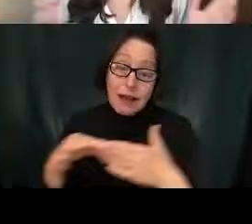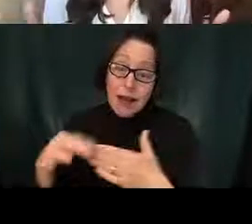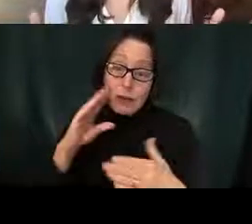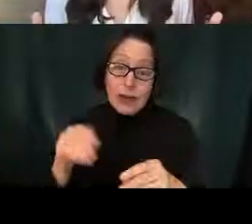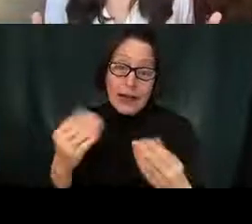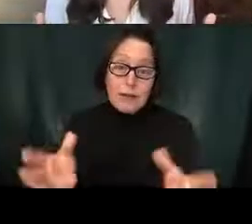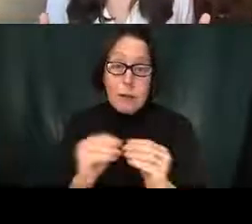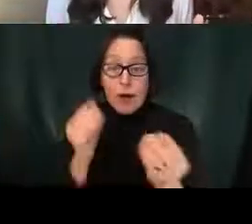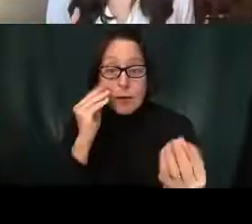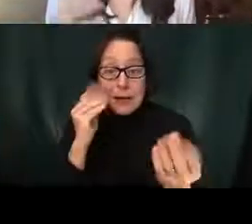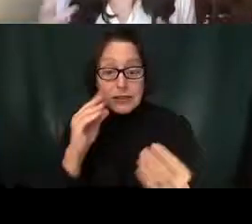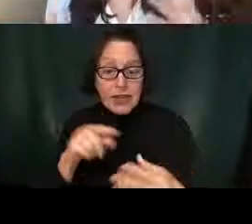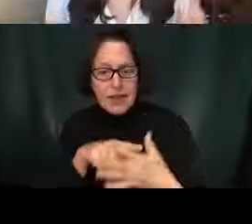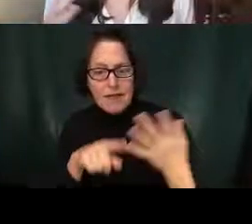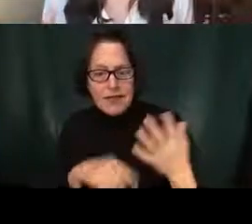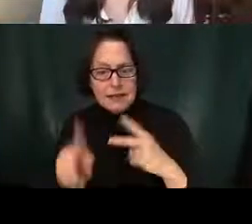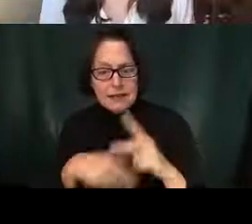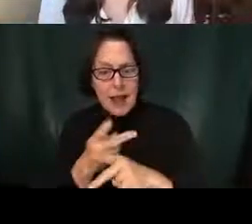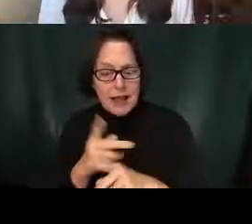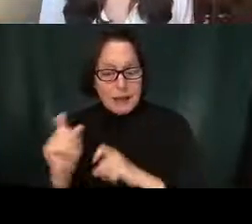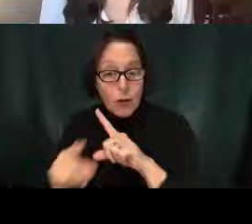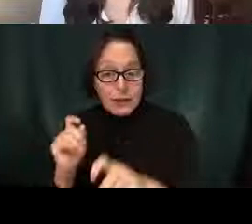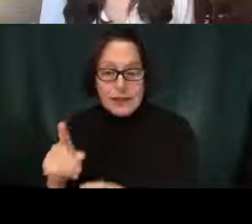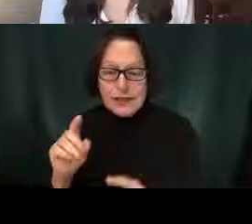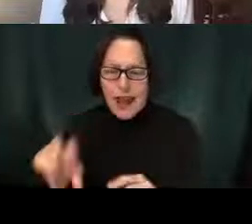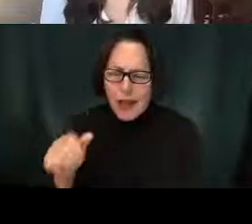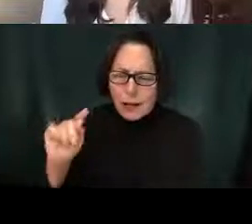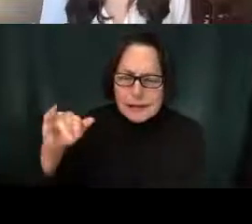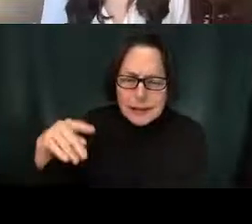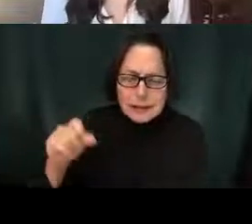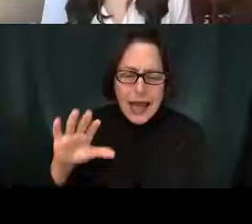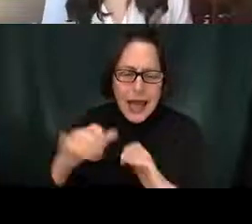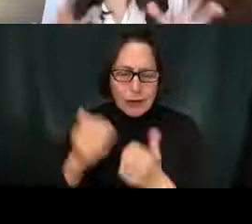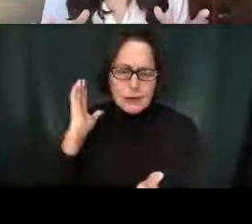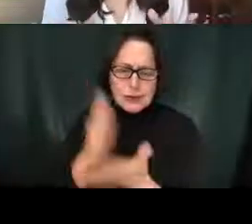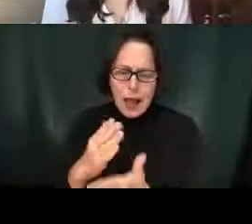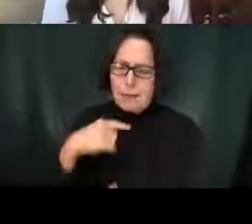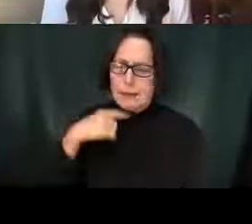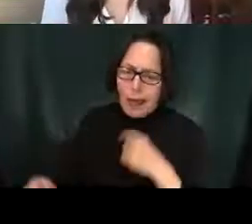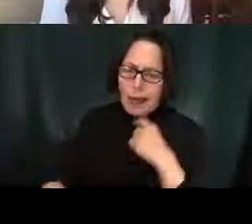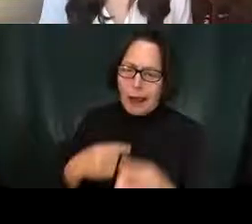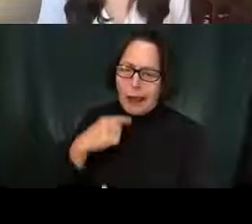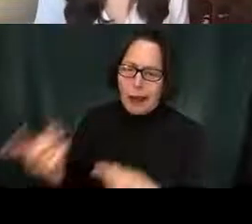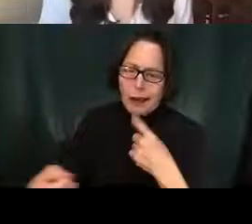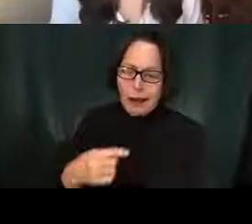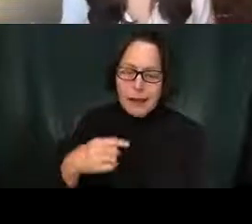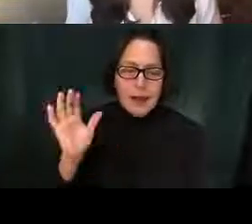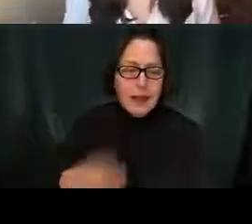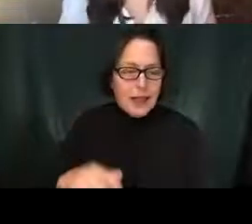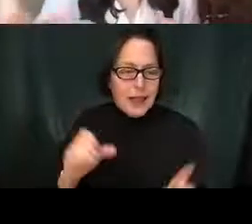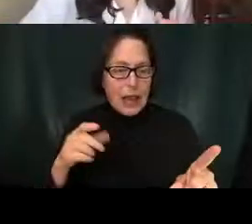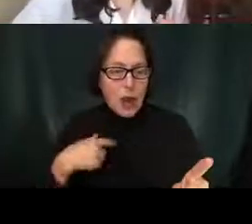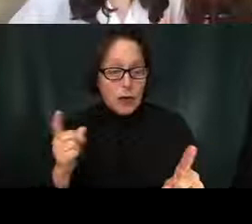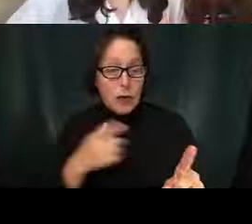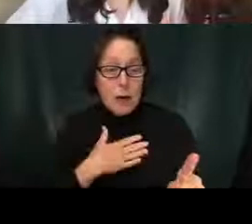information about these types of questions and some other tips for breaking your telling habit. So you can go to my website here,